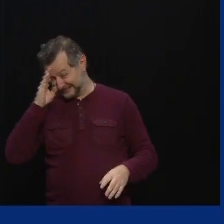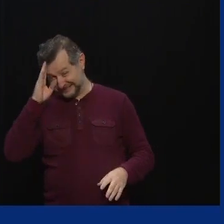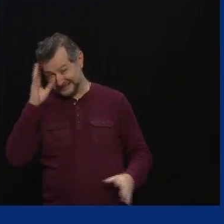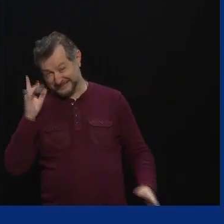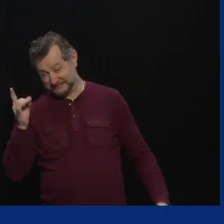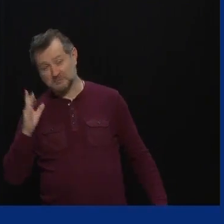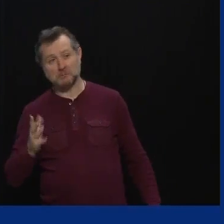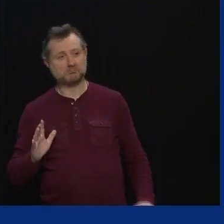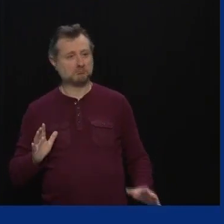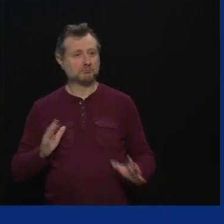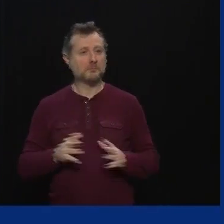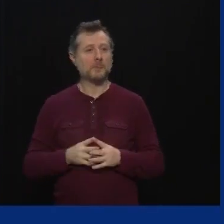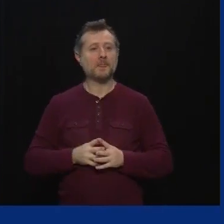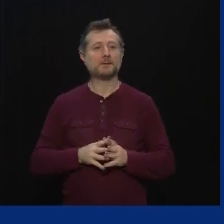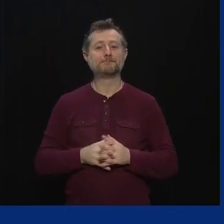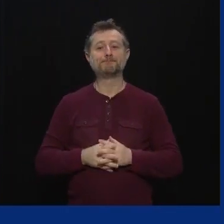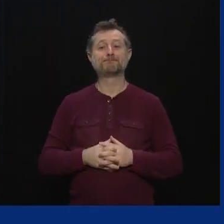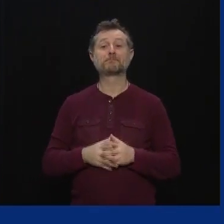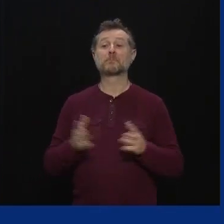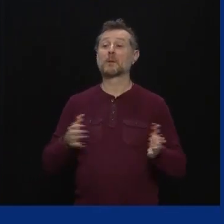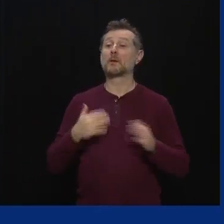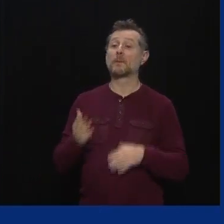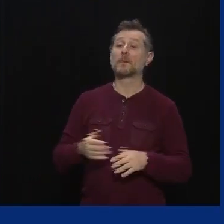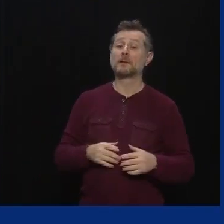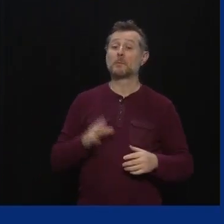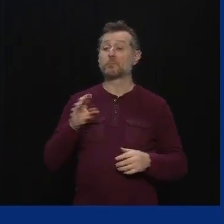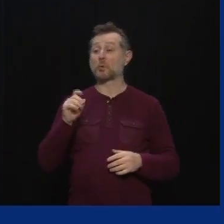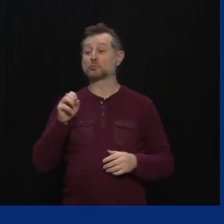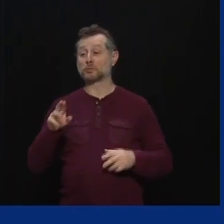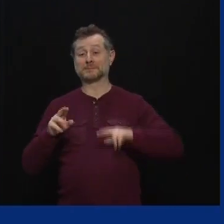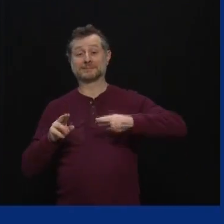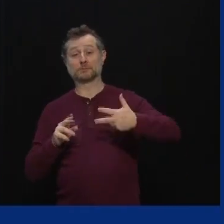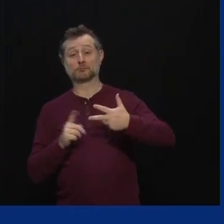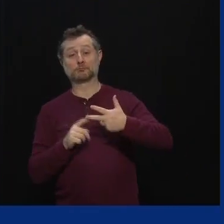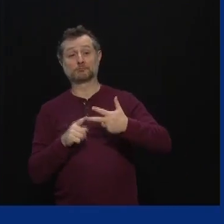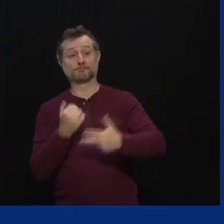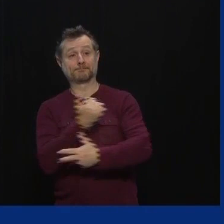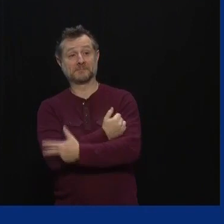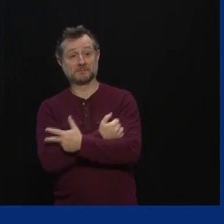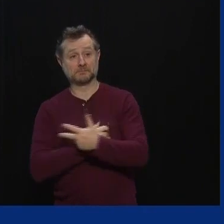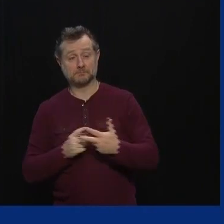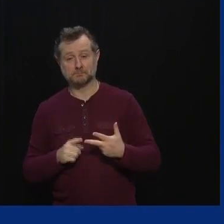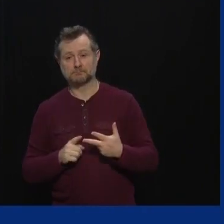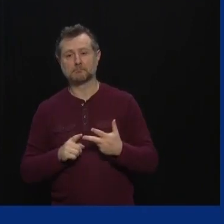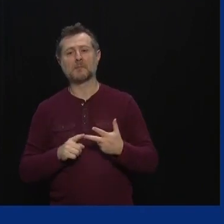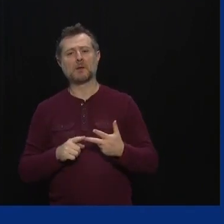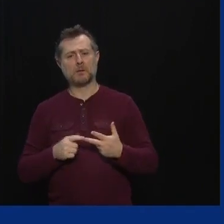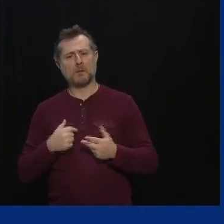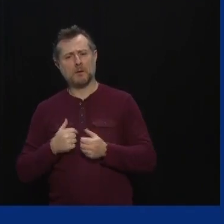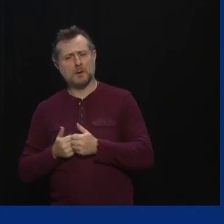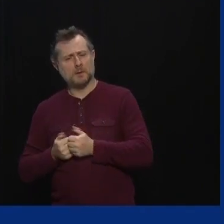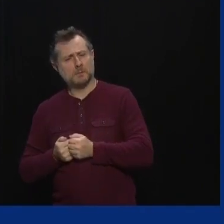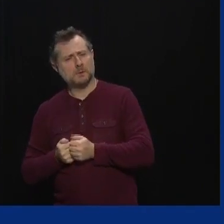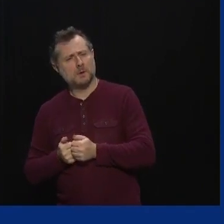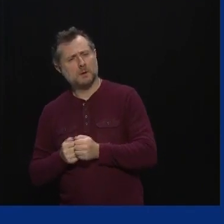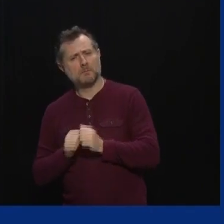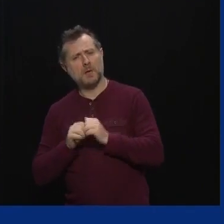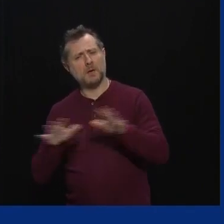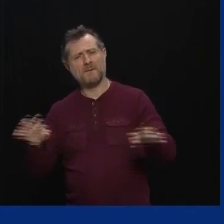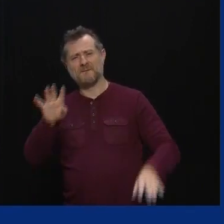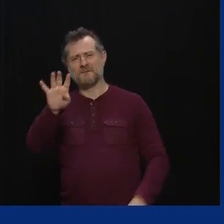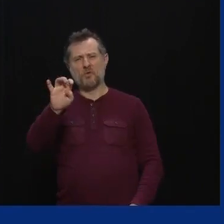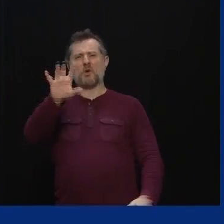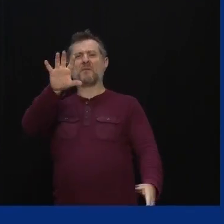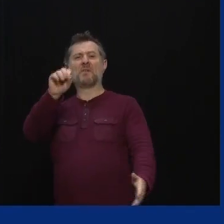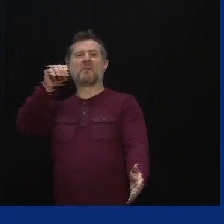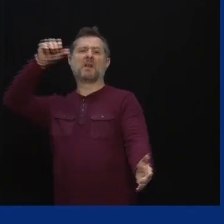Boosters, all about the boosters. Let's boost the boosters. We sent text messages to over 450,000 people to let them know